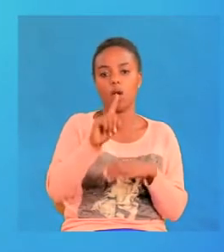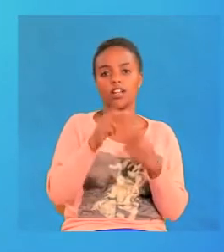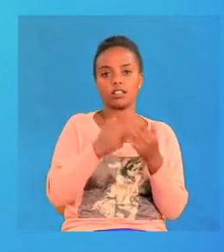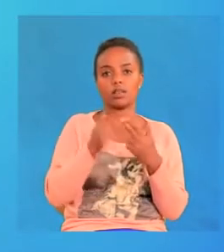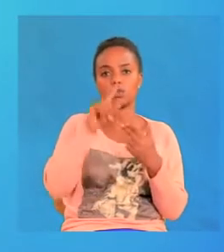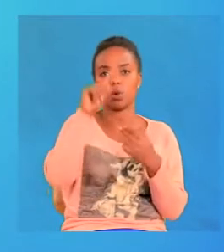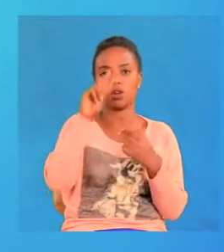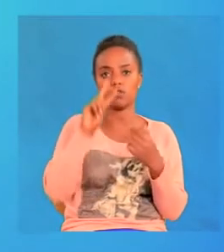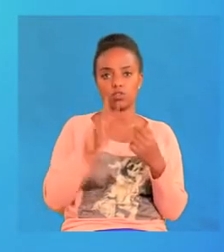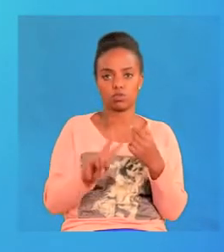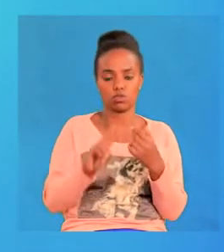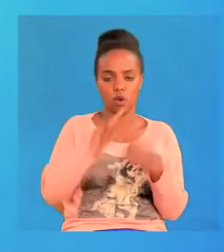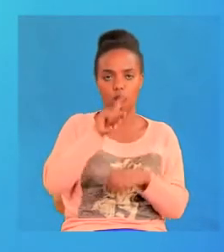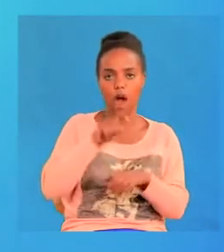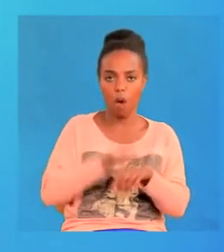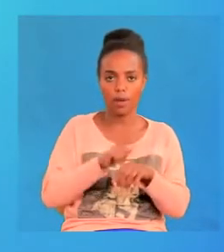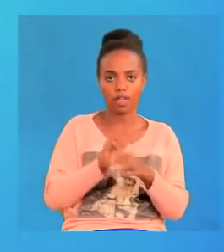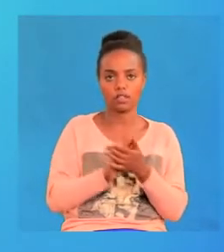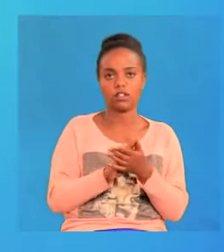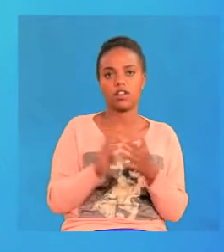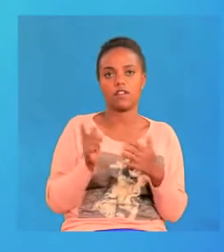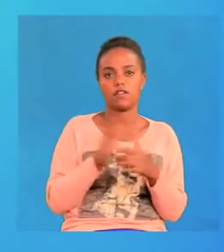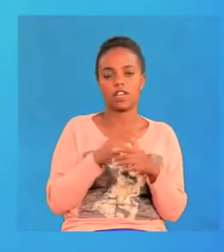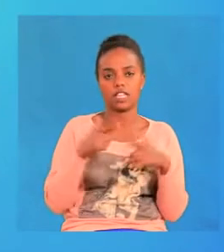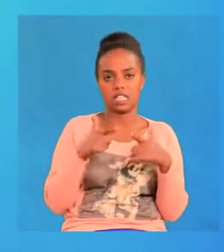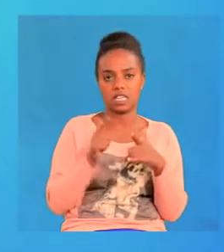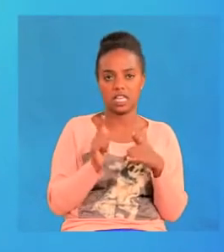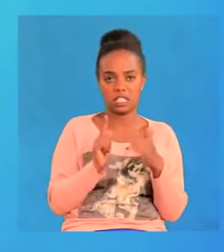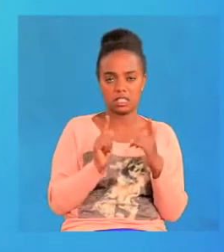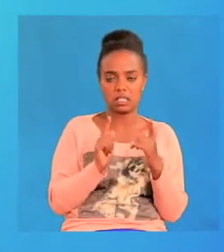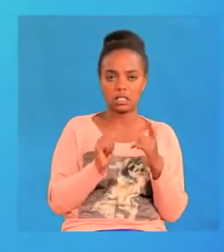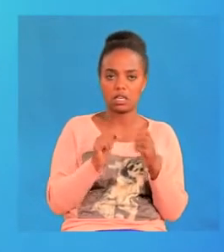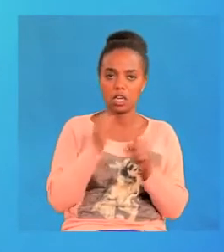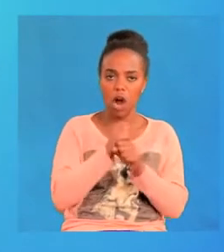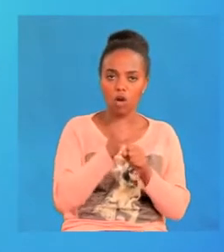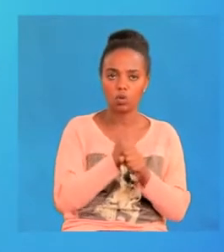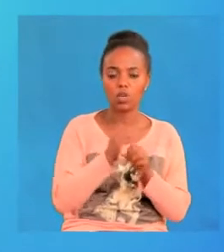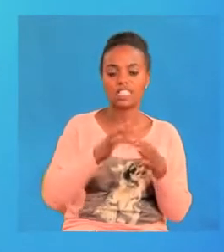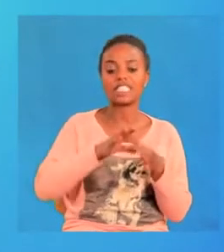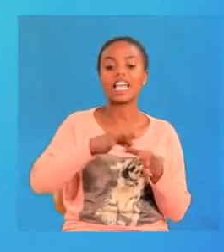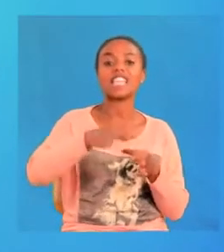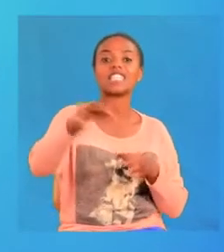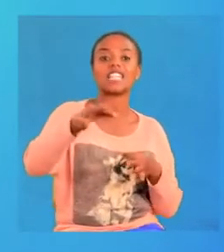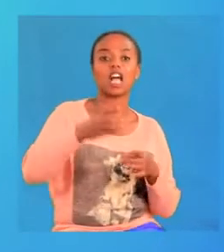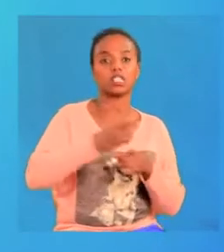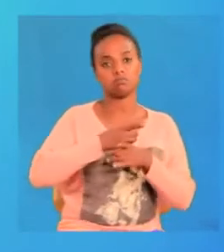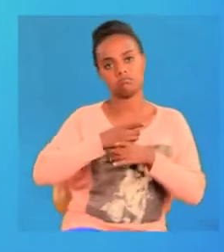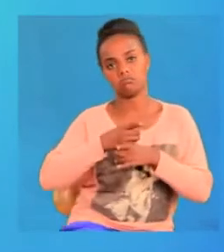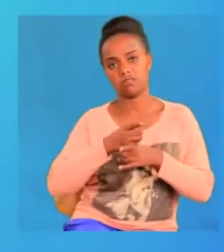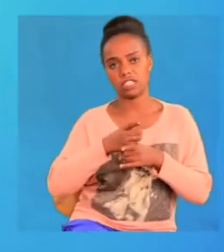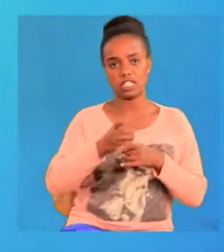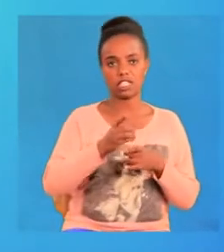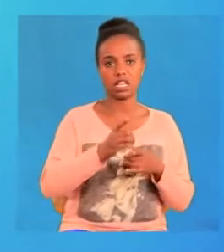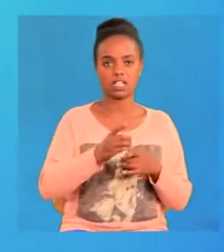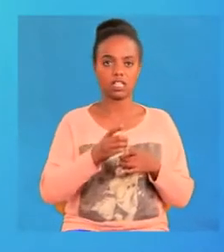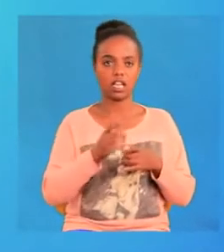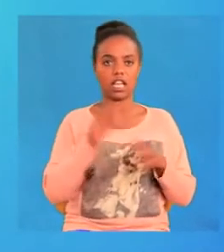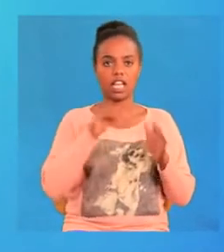So first, let's calculate the distance they travel after 1.5 hours.